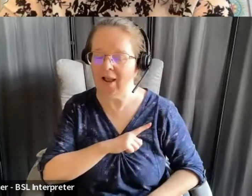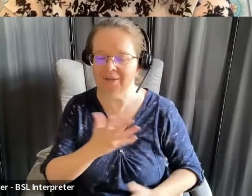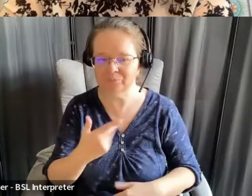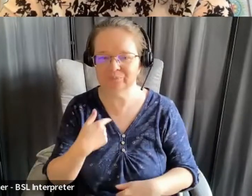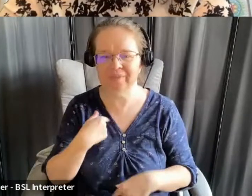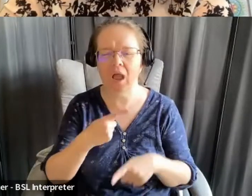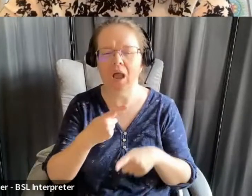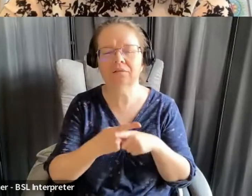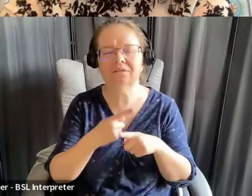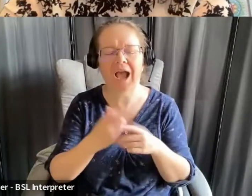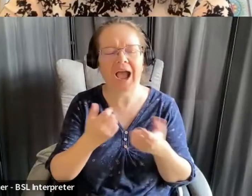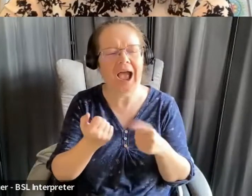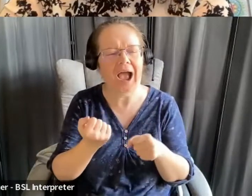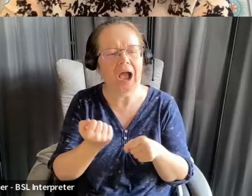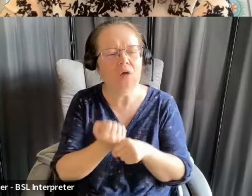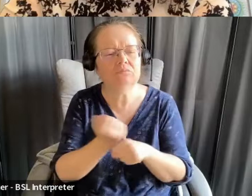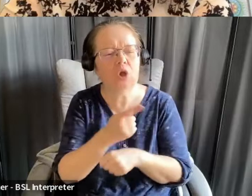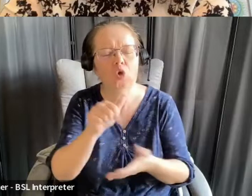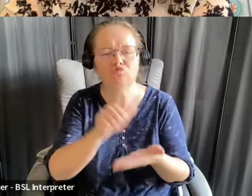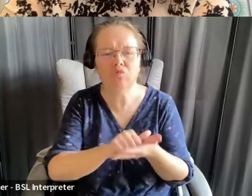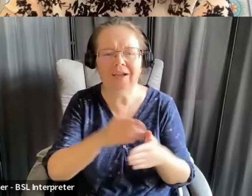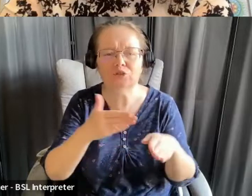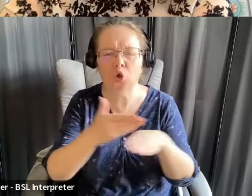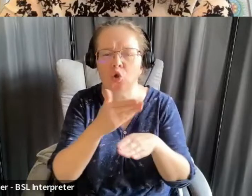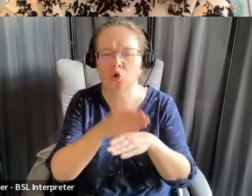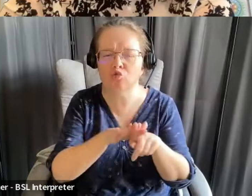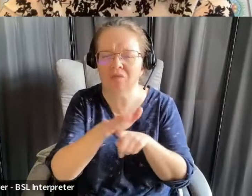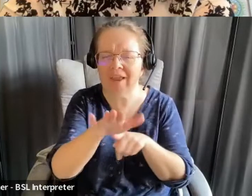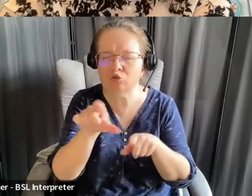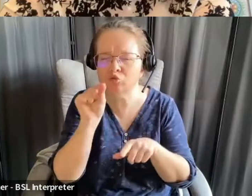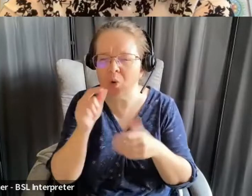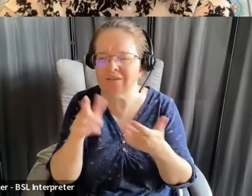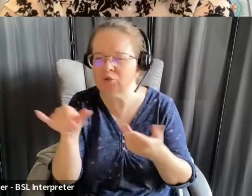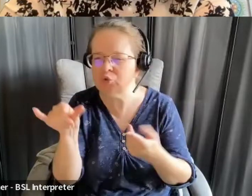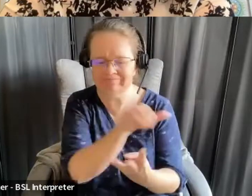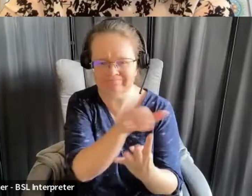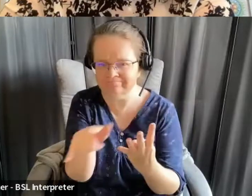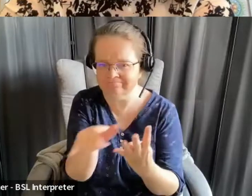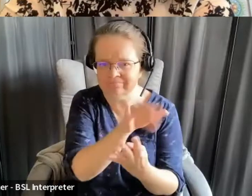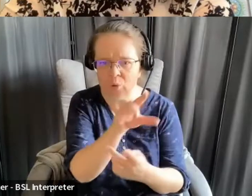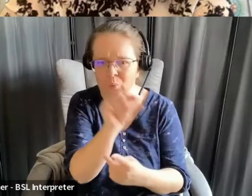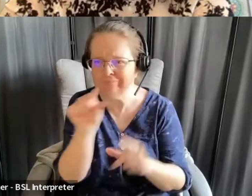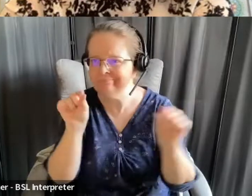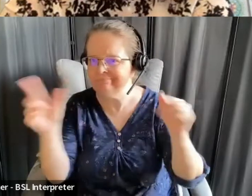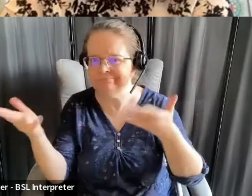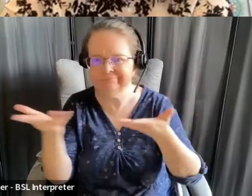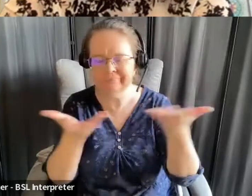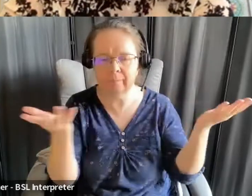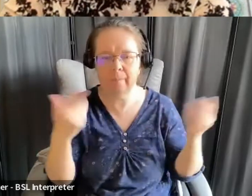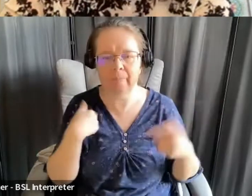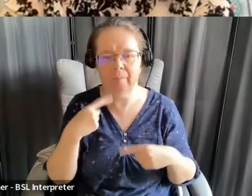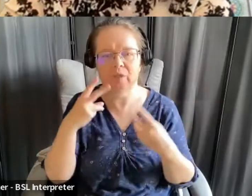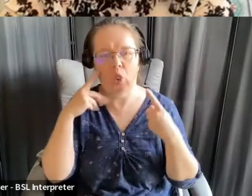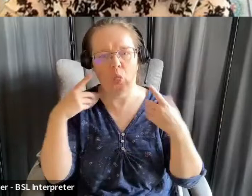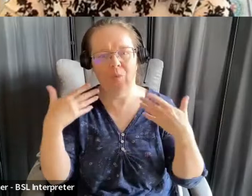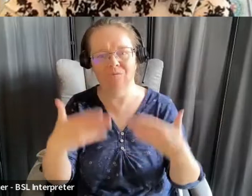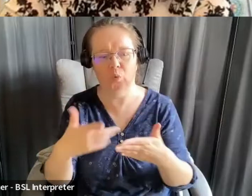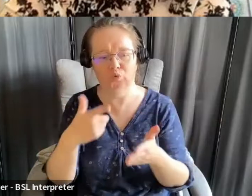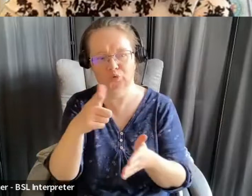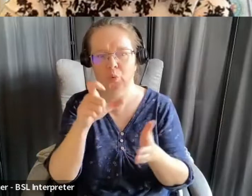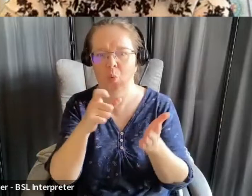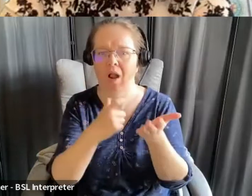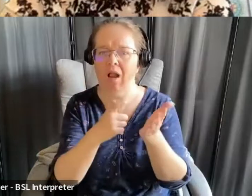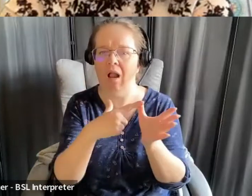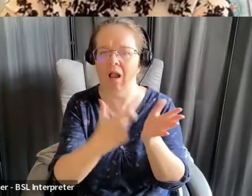to make the right career choice and decisions. And I'm looking forward to speaking to Carley and Will about